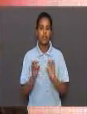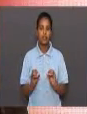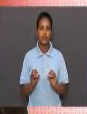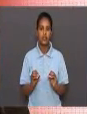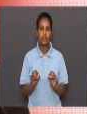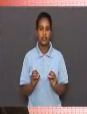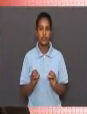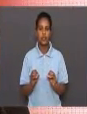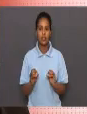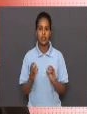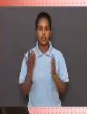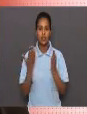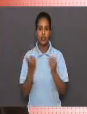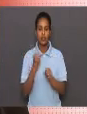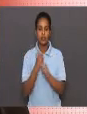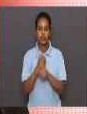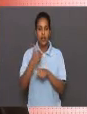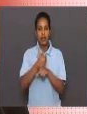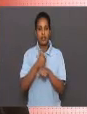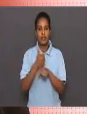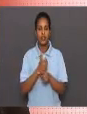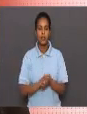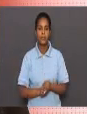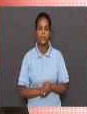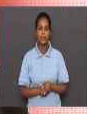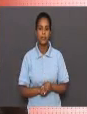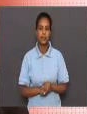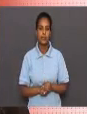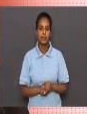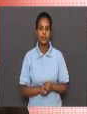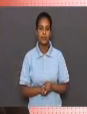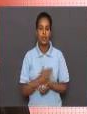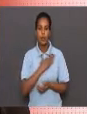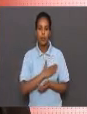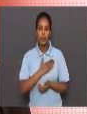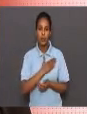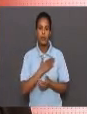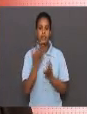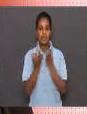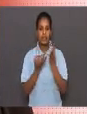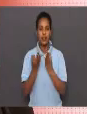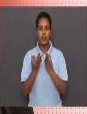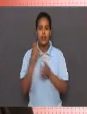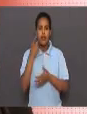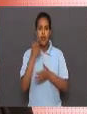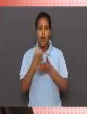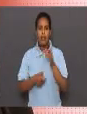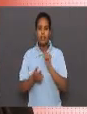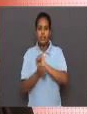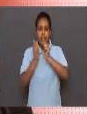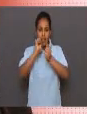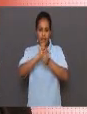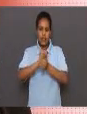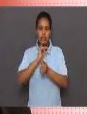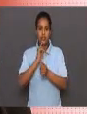Students, let us do an activity. Please describe what changes